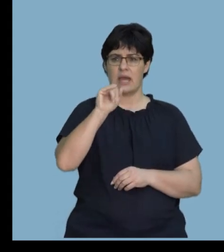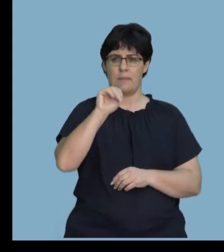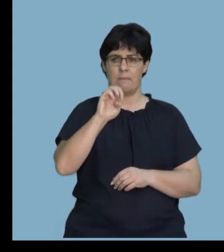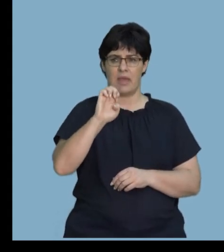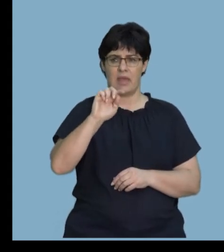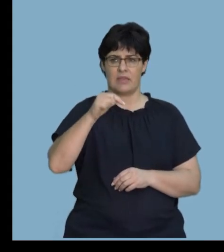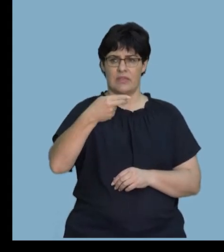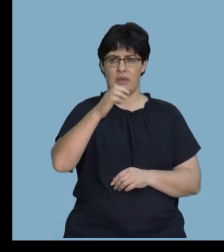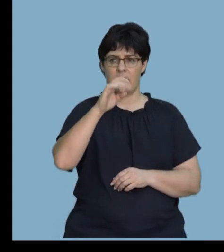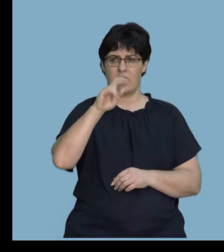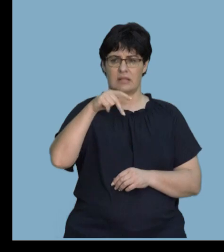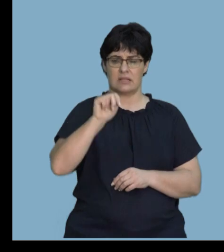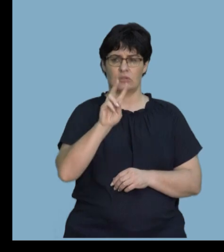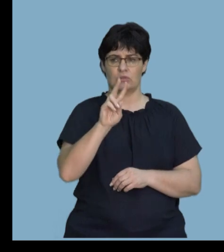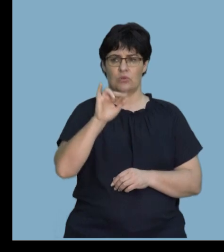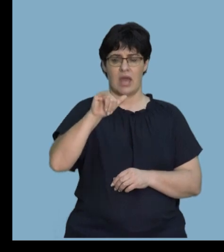so the